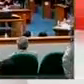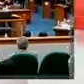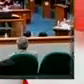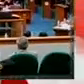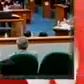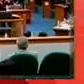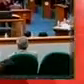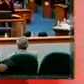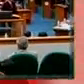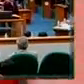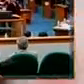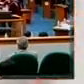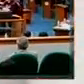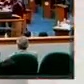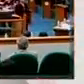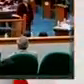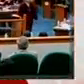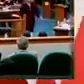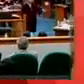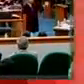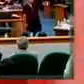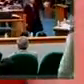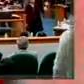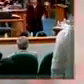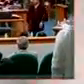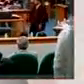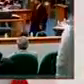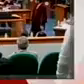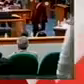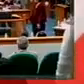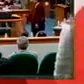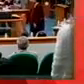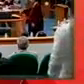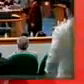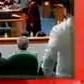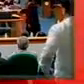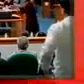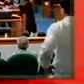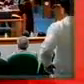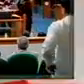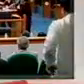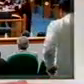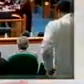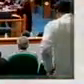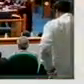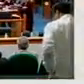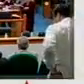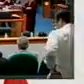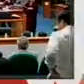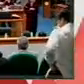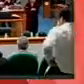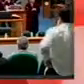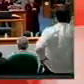kanina on what to do with the specimen signatures the presiding officer and relay said you tape